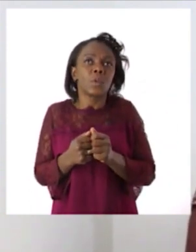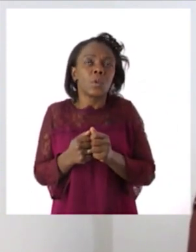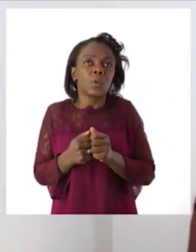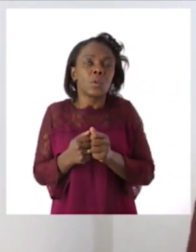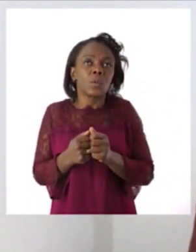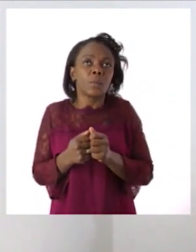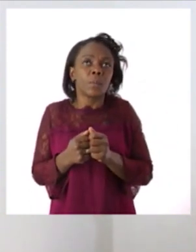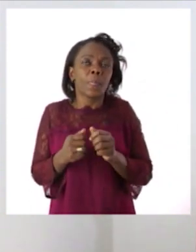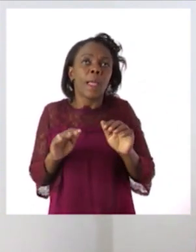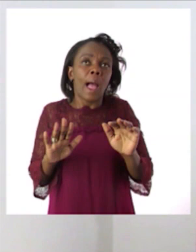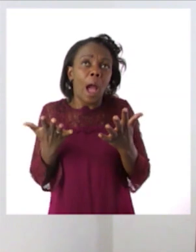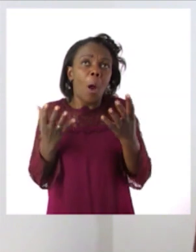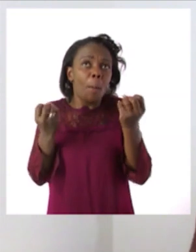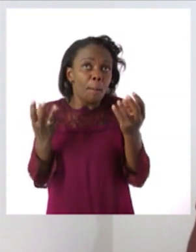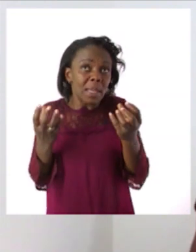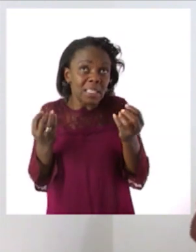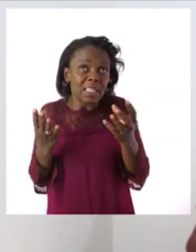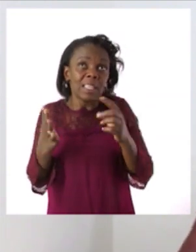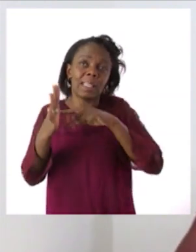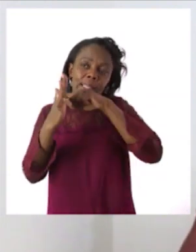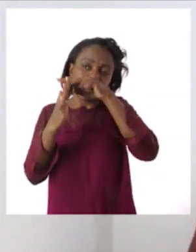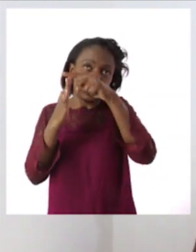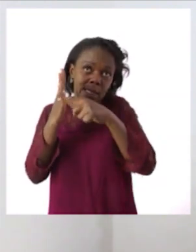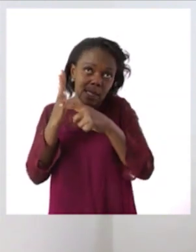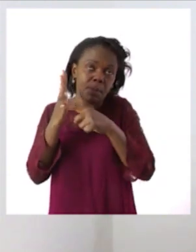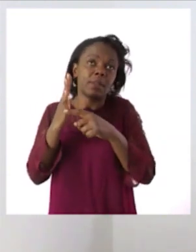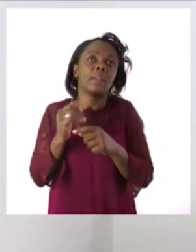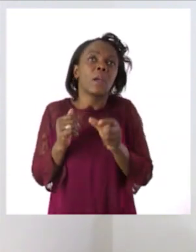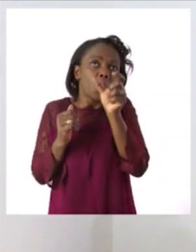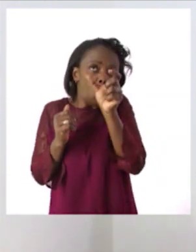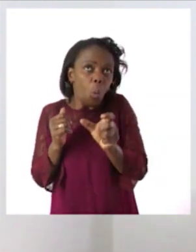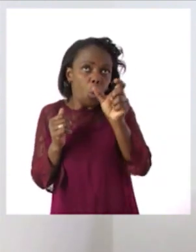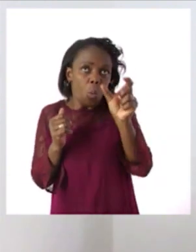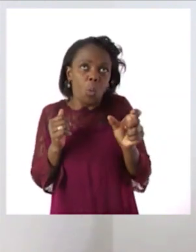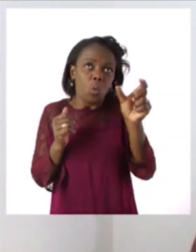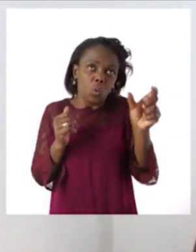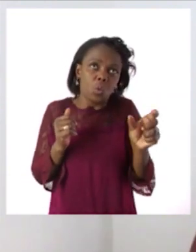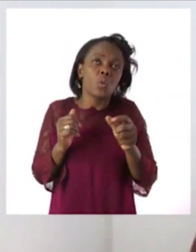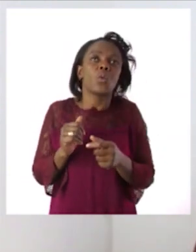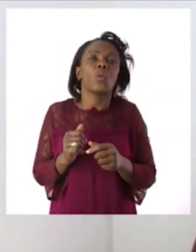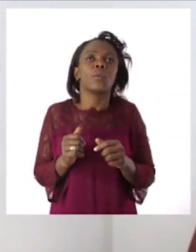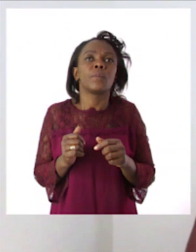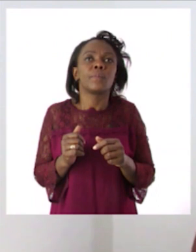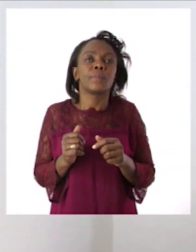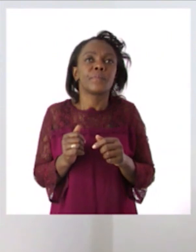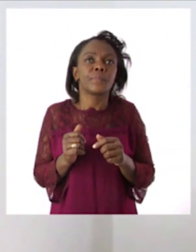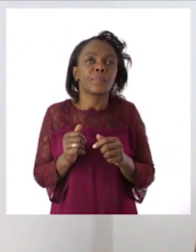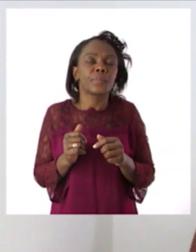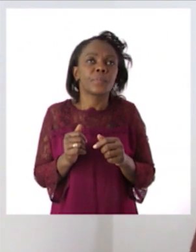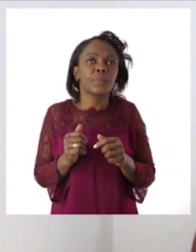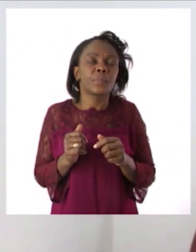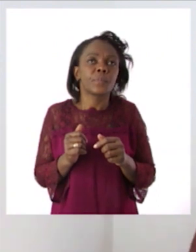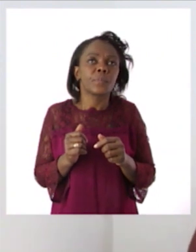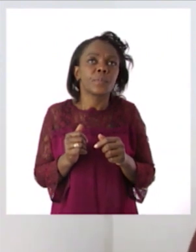many syllables, how many vowels are in that word. Then that will determine how many syllables are in a word. Now, one other thing.